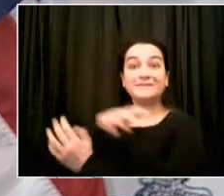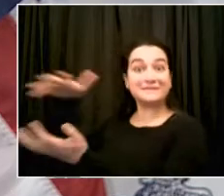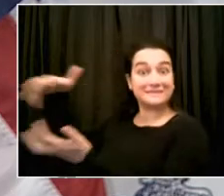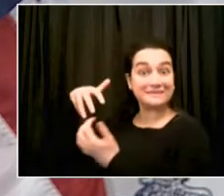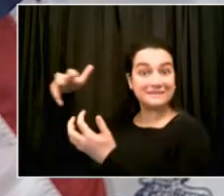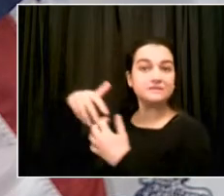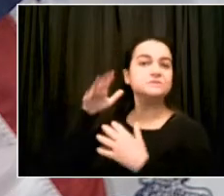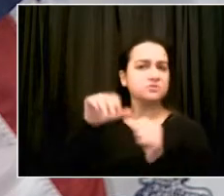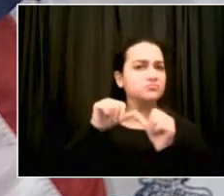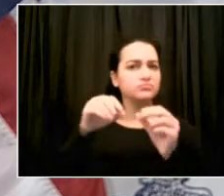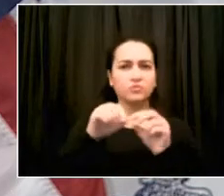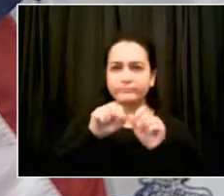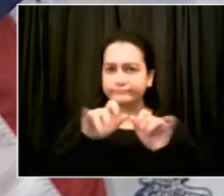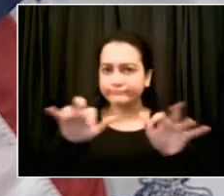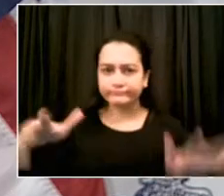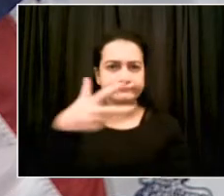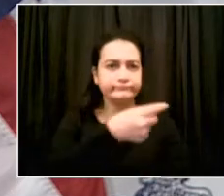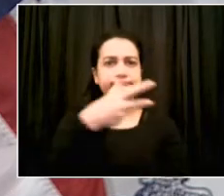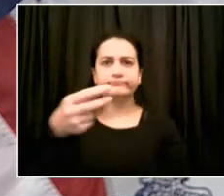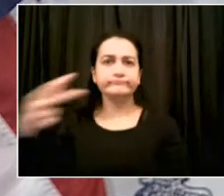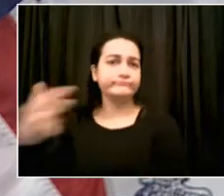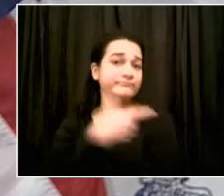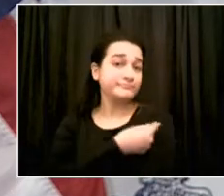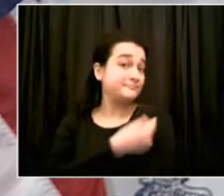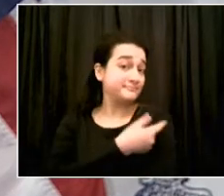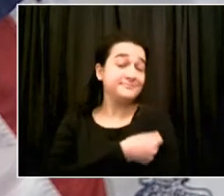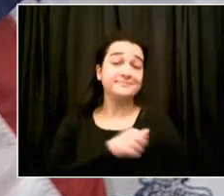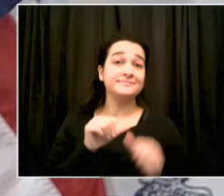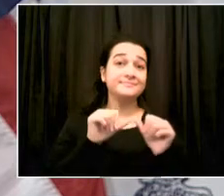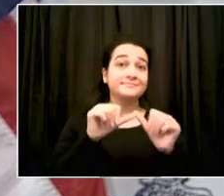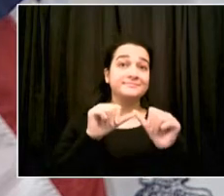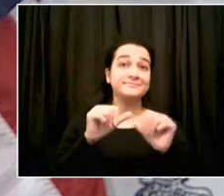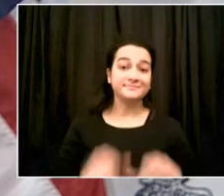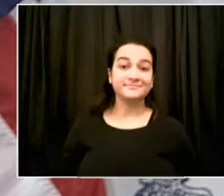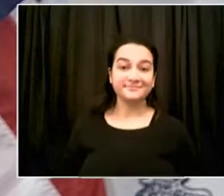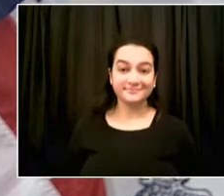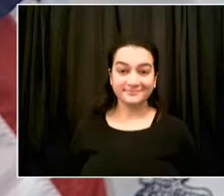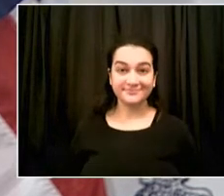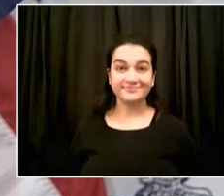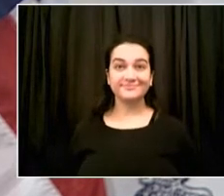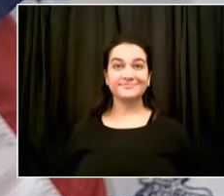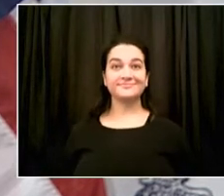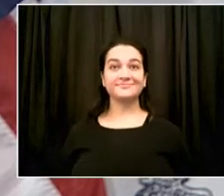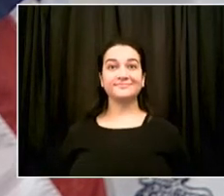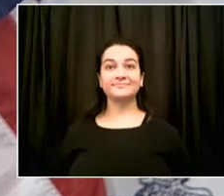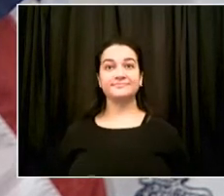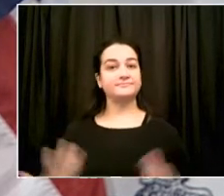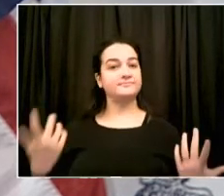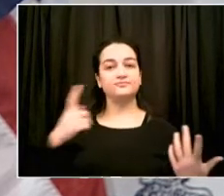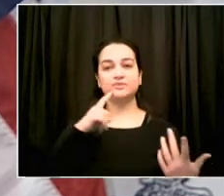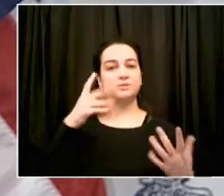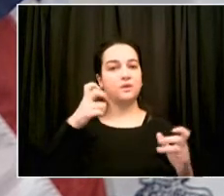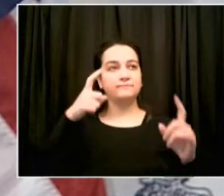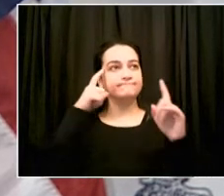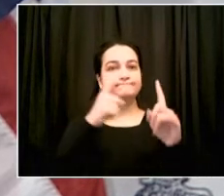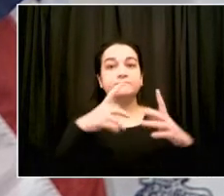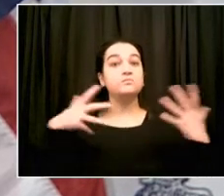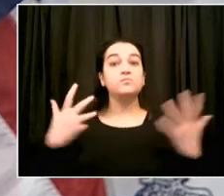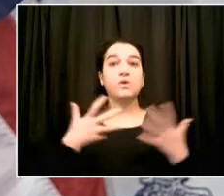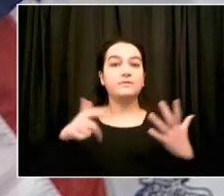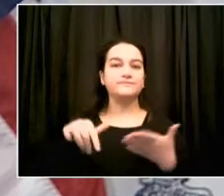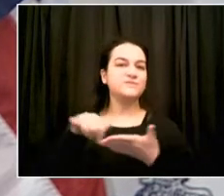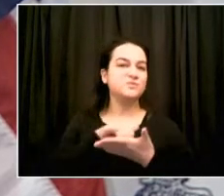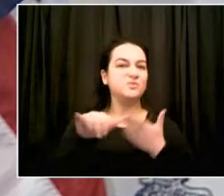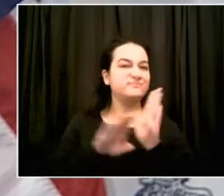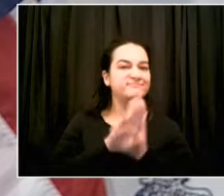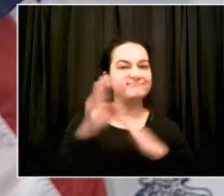where people live? Our neighborhoods and the places that people call home, the fact that people need a place to live